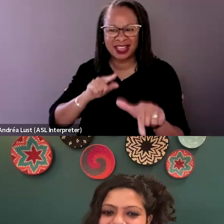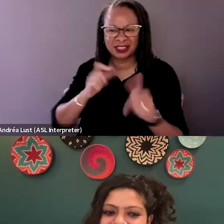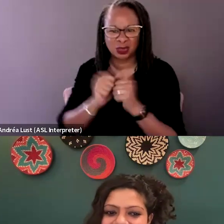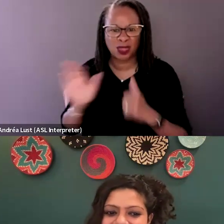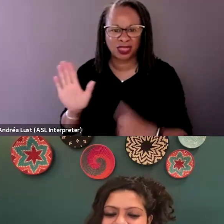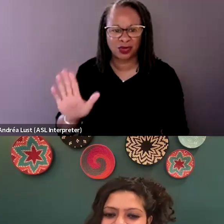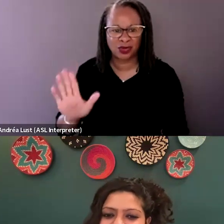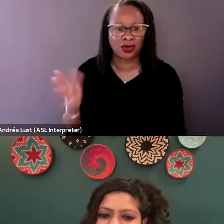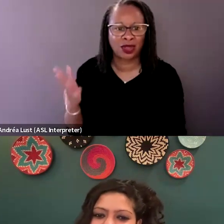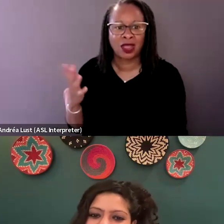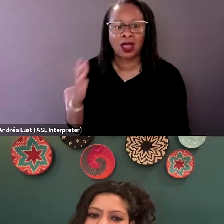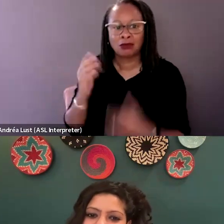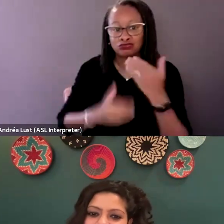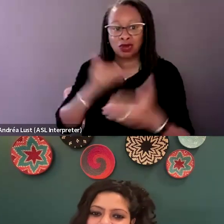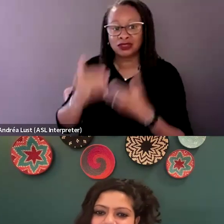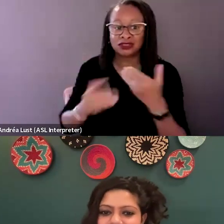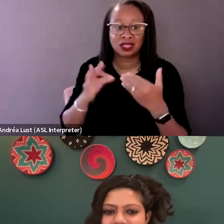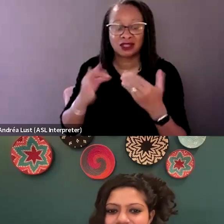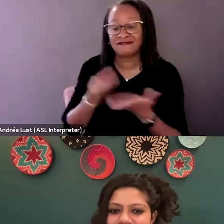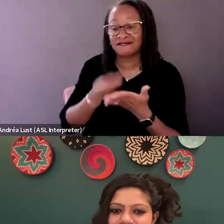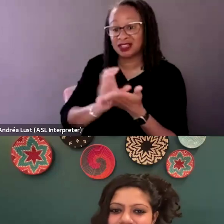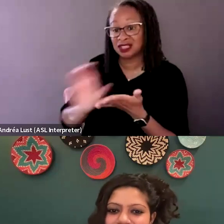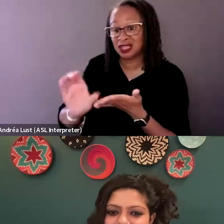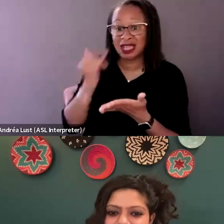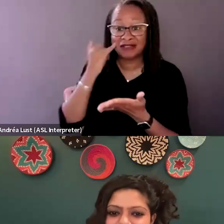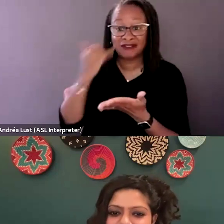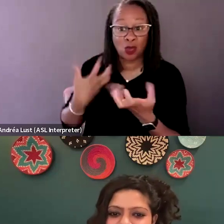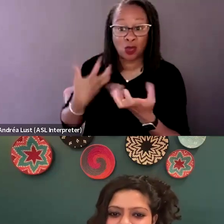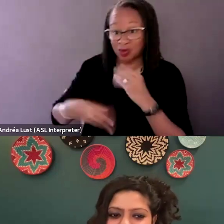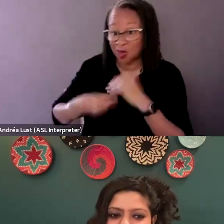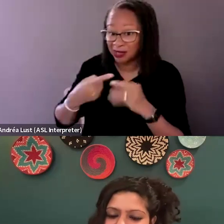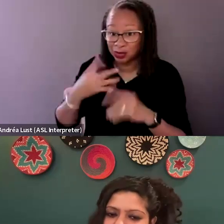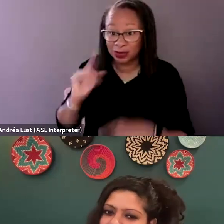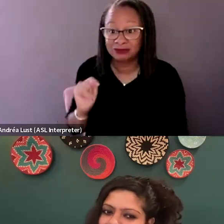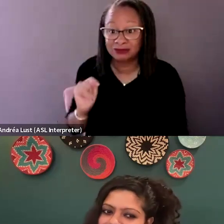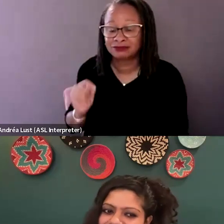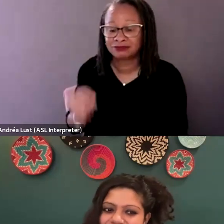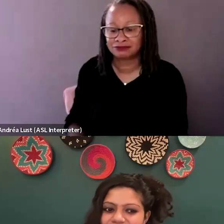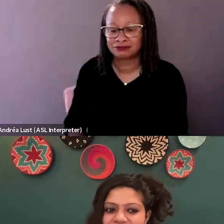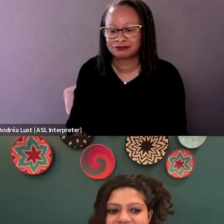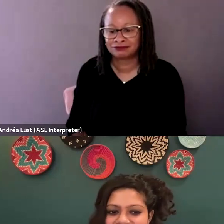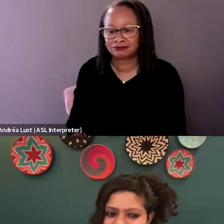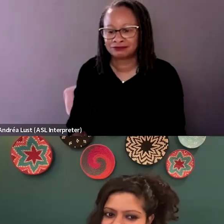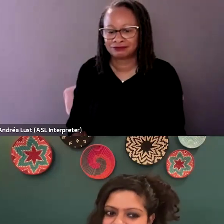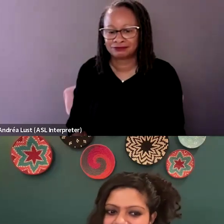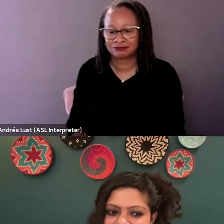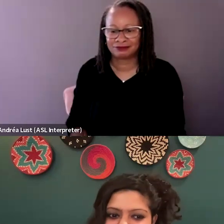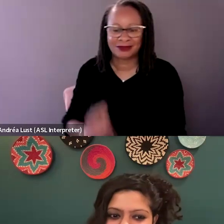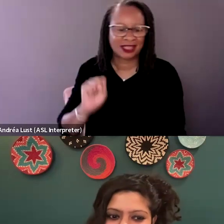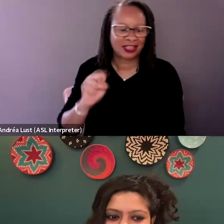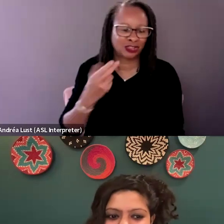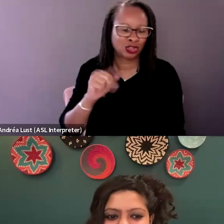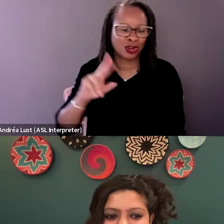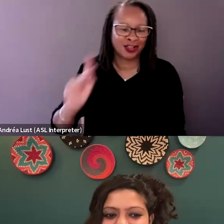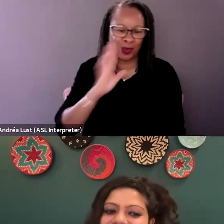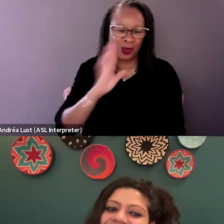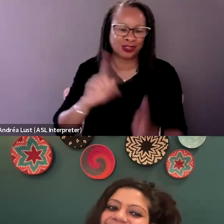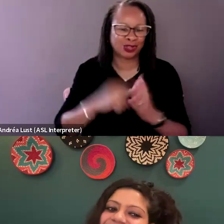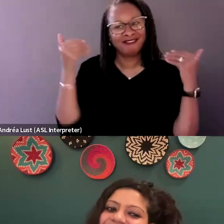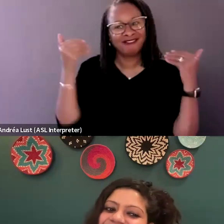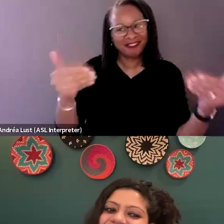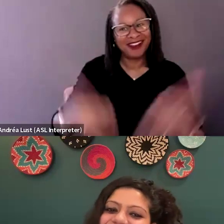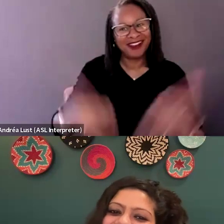with a different sensibility, even from Bombay, right? So those are kind of like things that are always happen. And like Koval said, I think